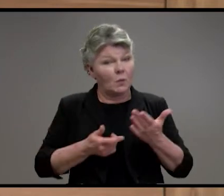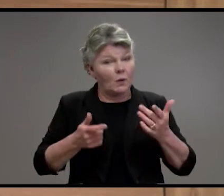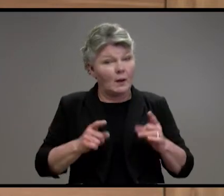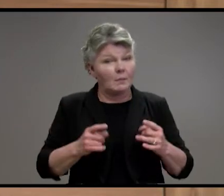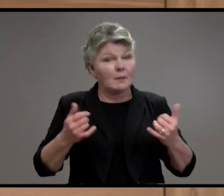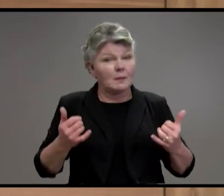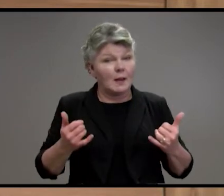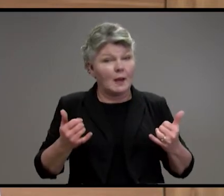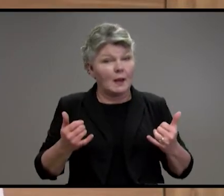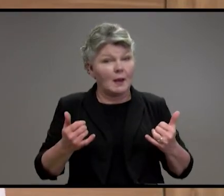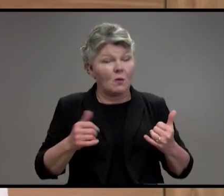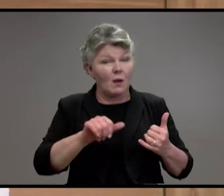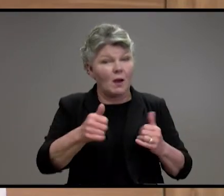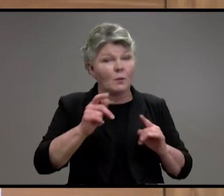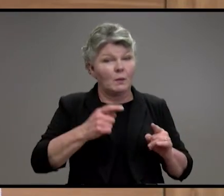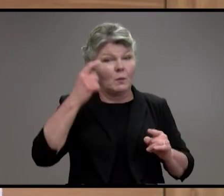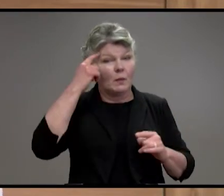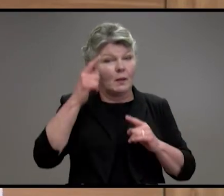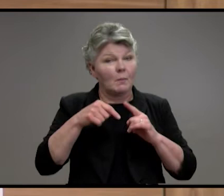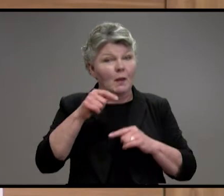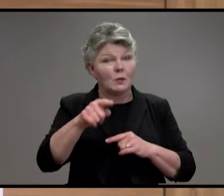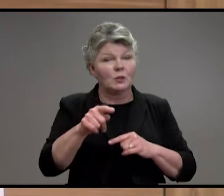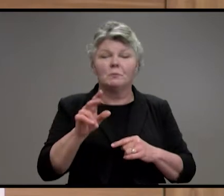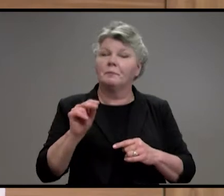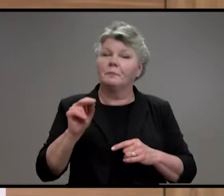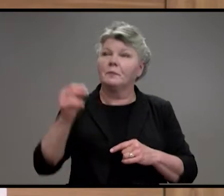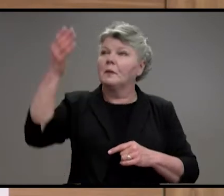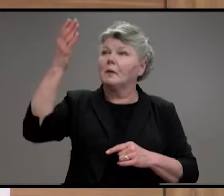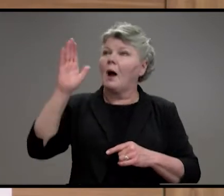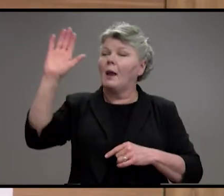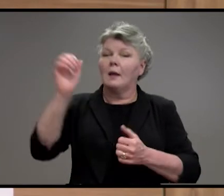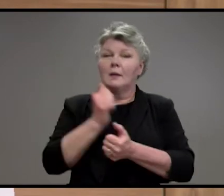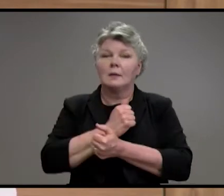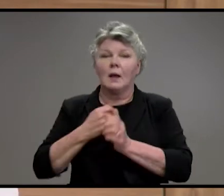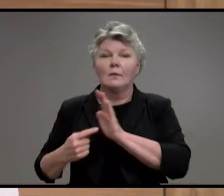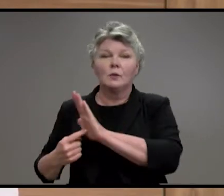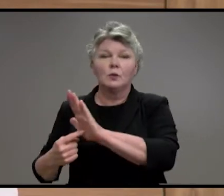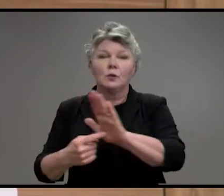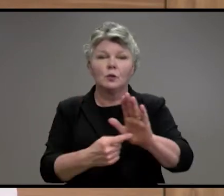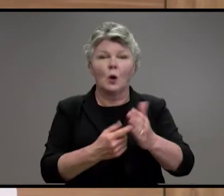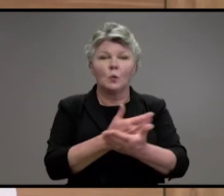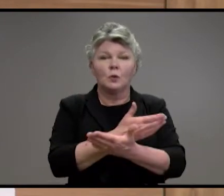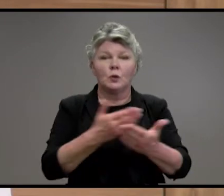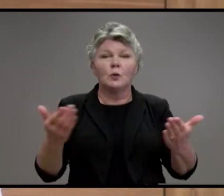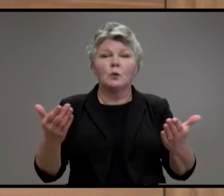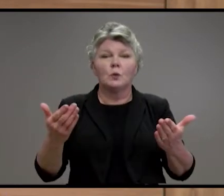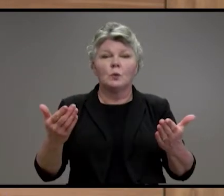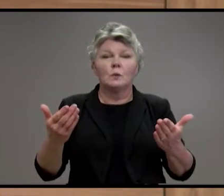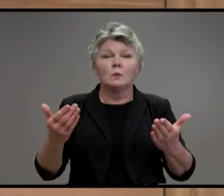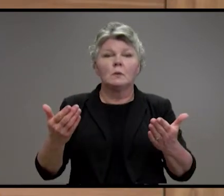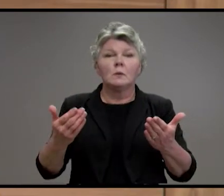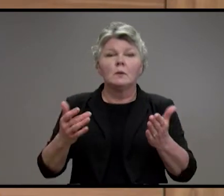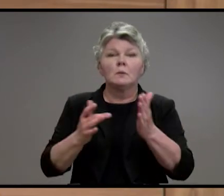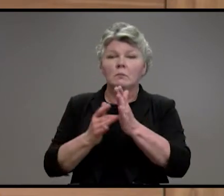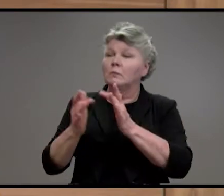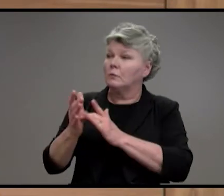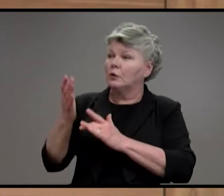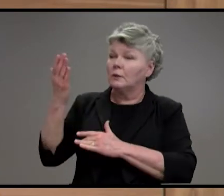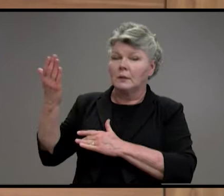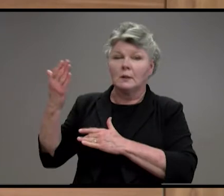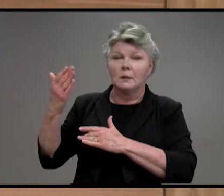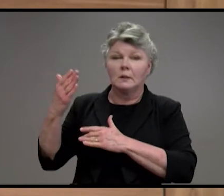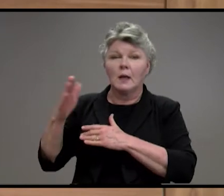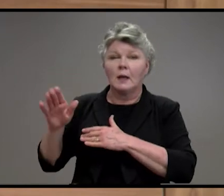you, but the love that God has shown to you, the love that he pours from the wounded heart of Christ into your own heart.